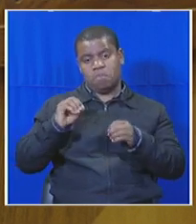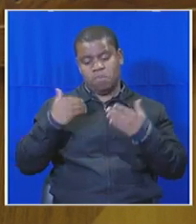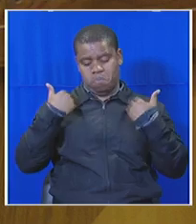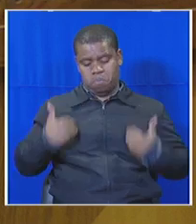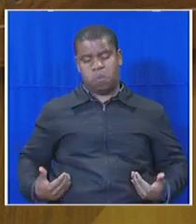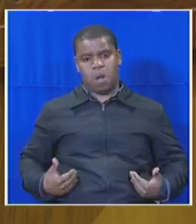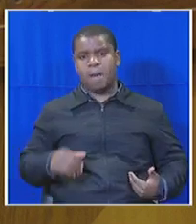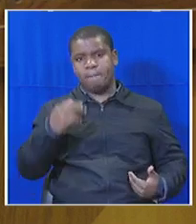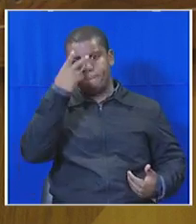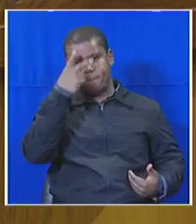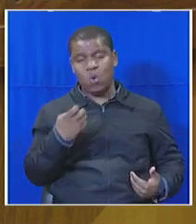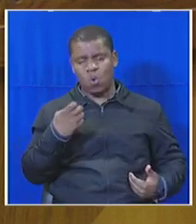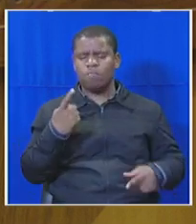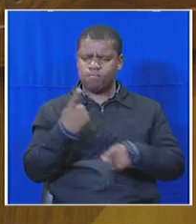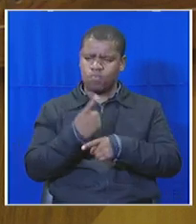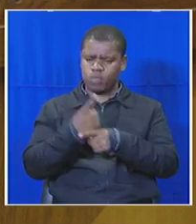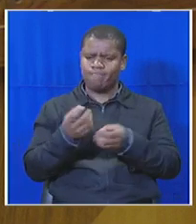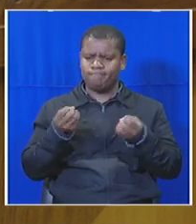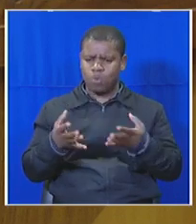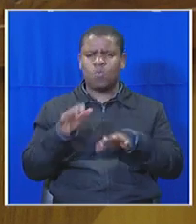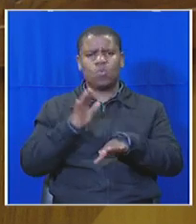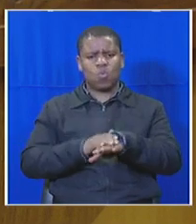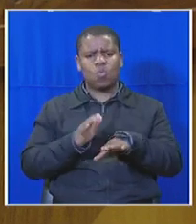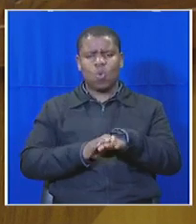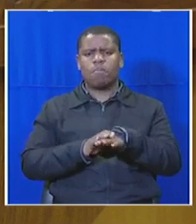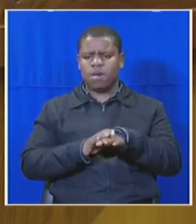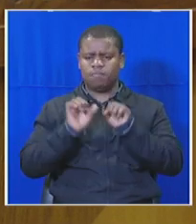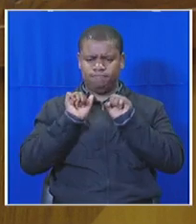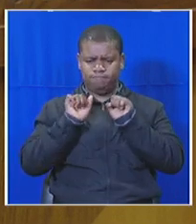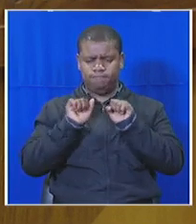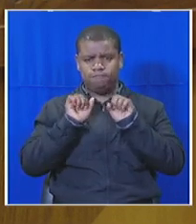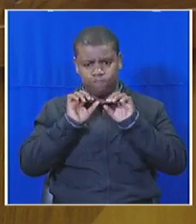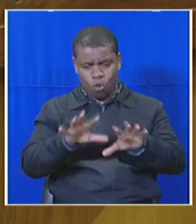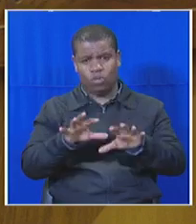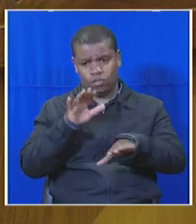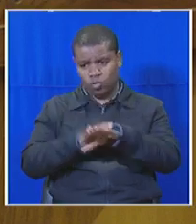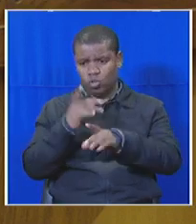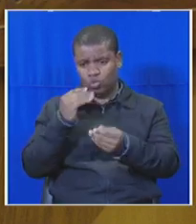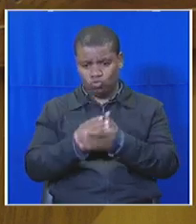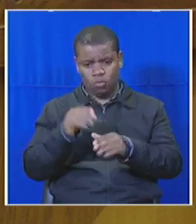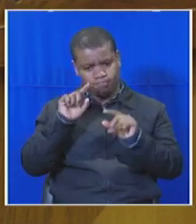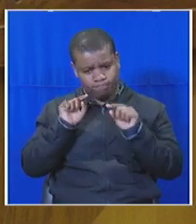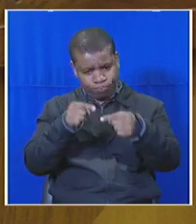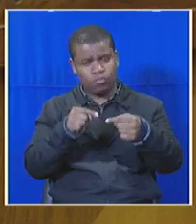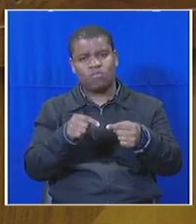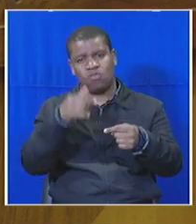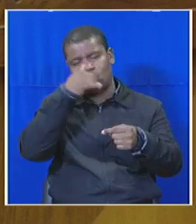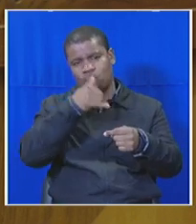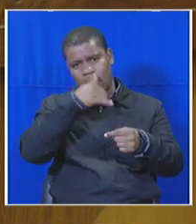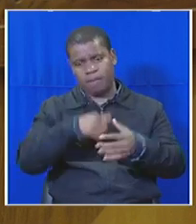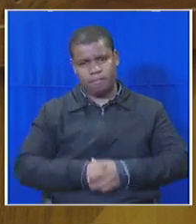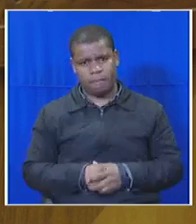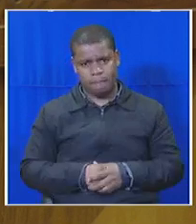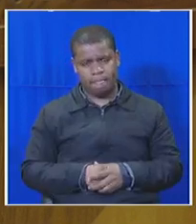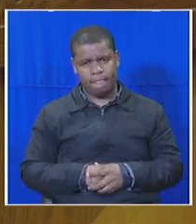permission to exercise maximum force in relation to the Nugwaniji on behalf of the